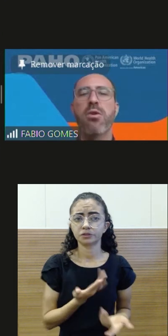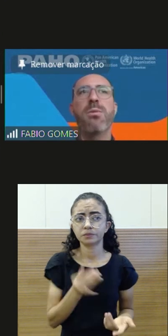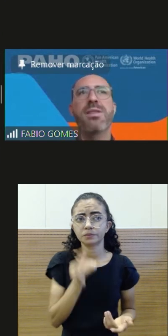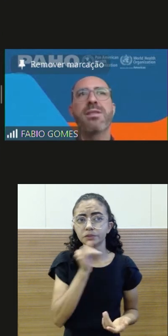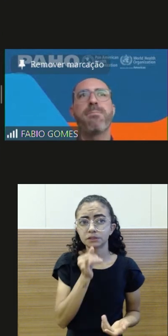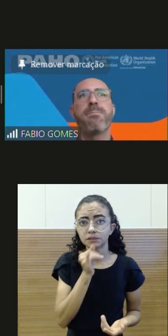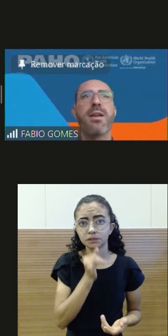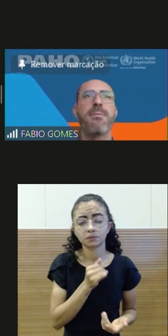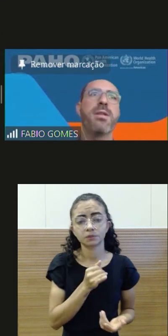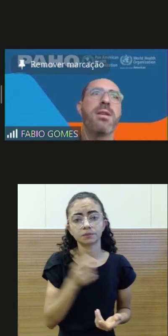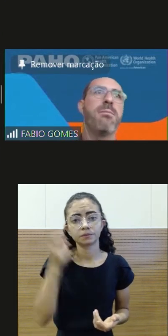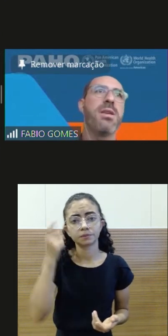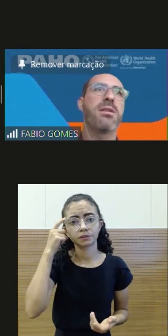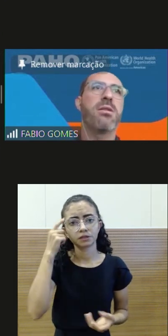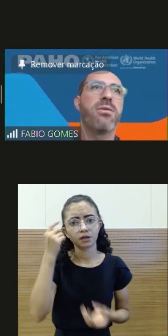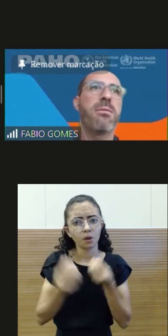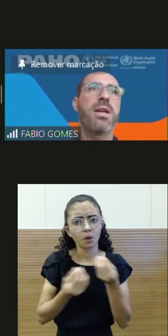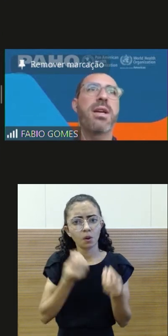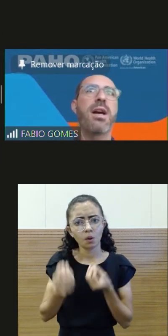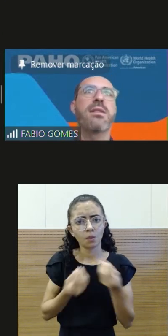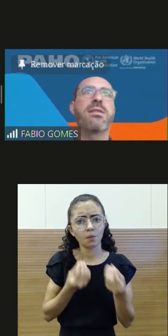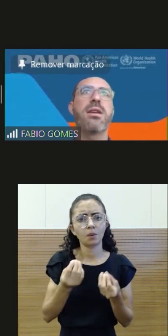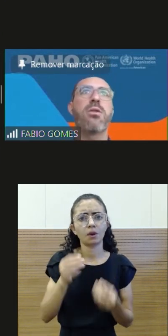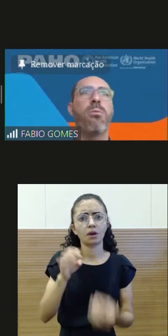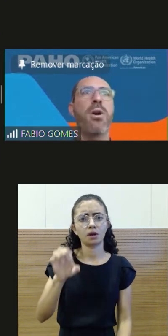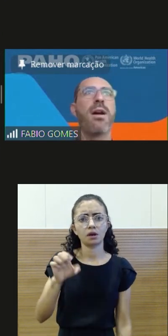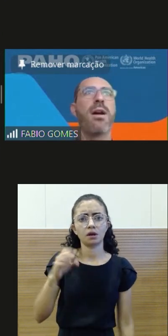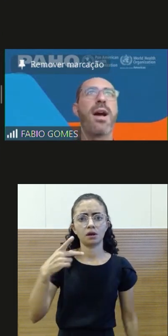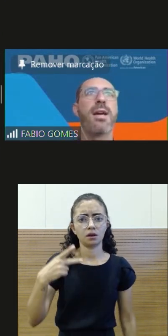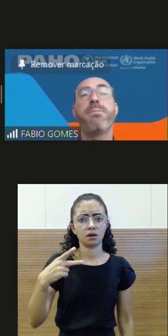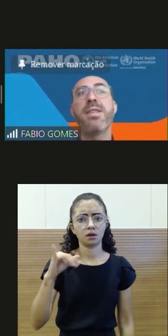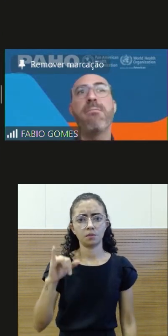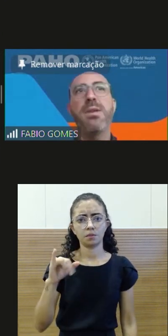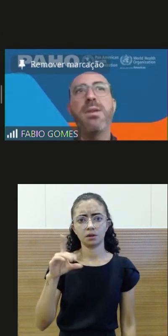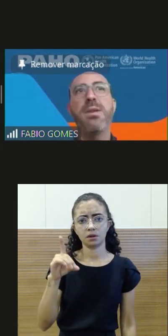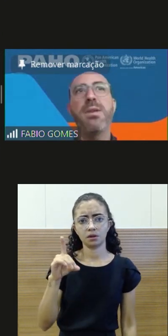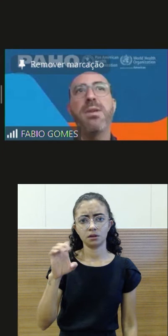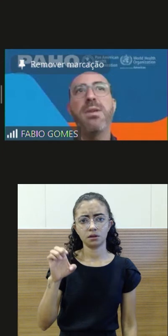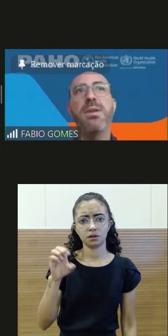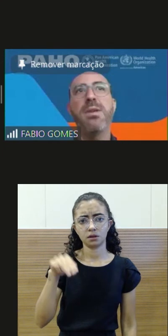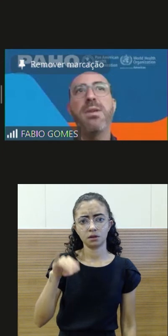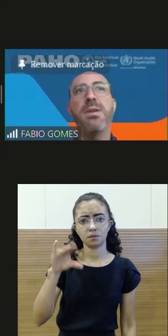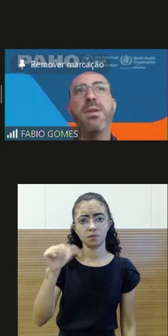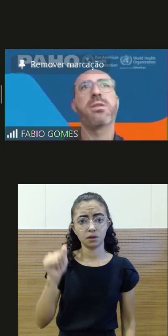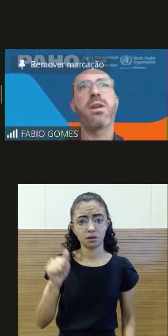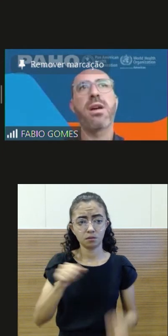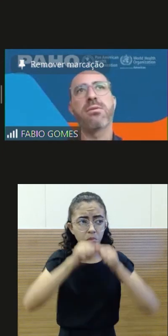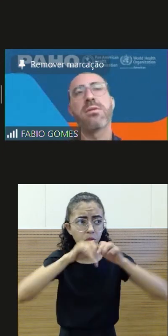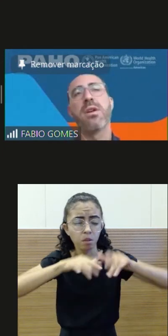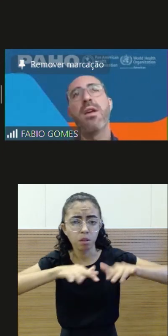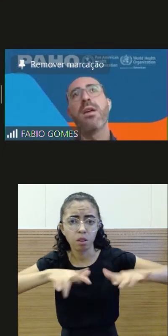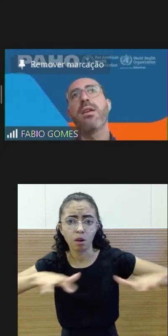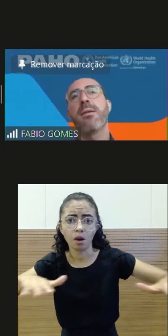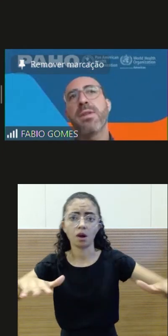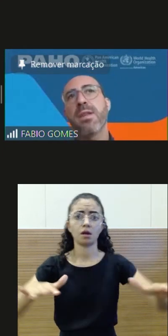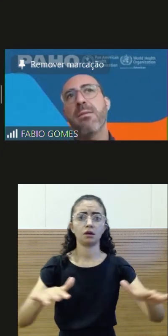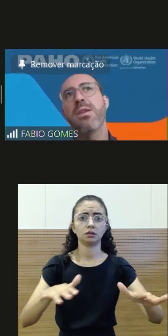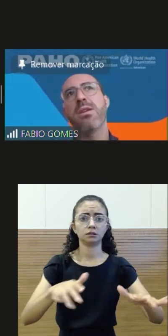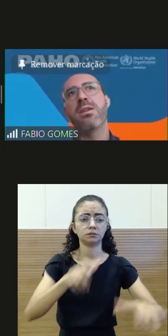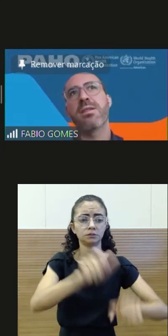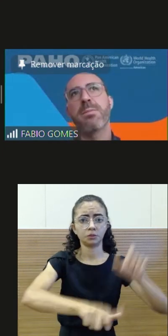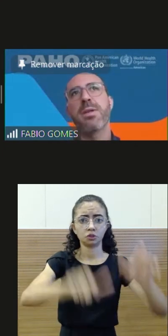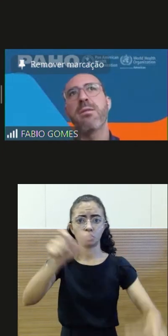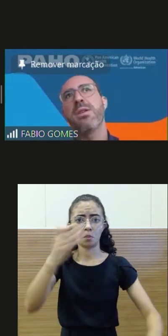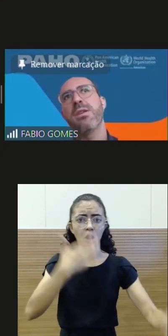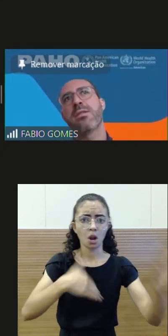an easy way to see this is to think how these epidemics are produced and how the epidemic